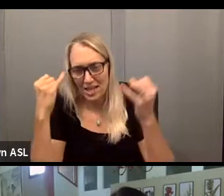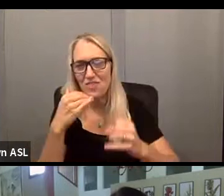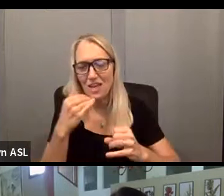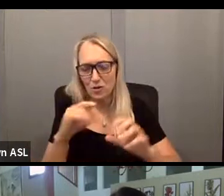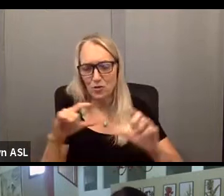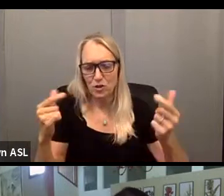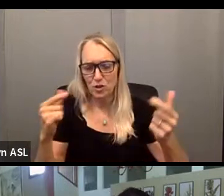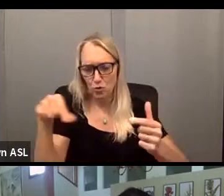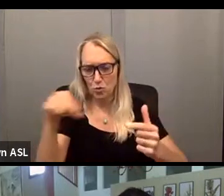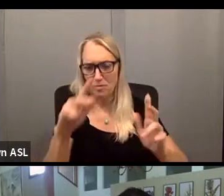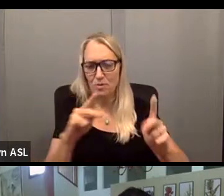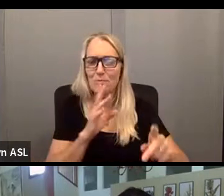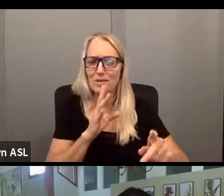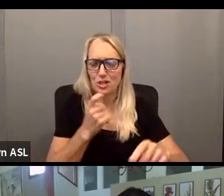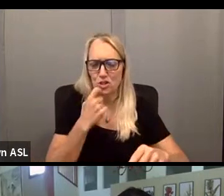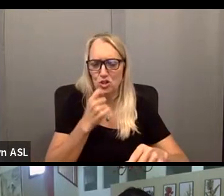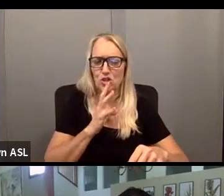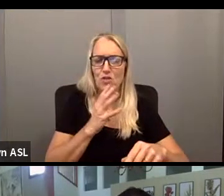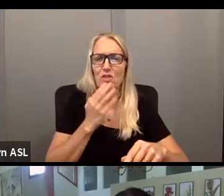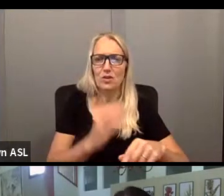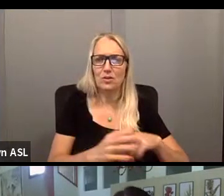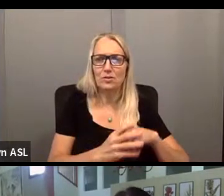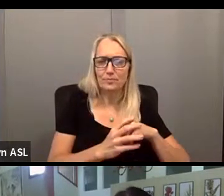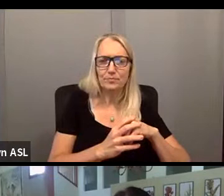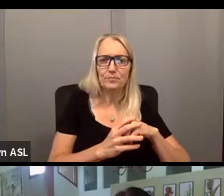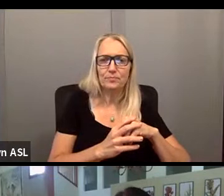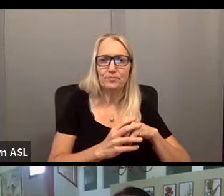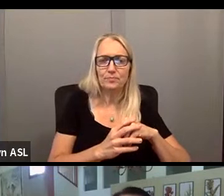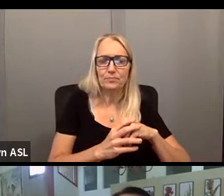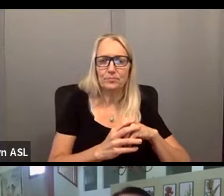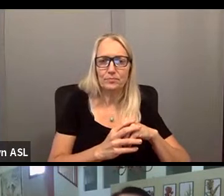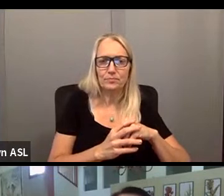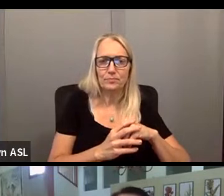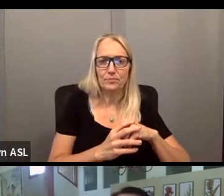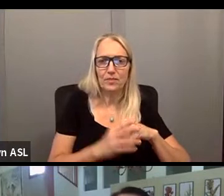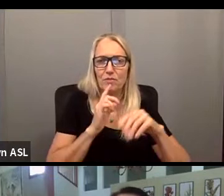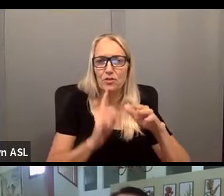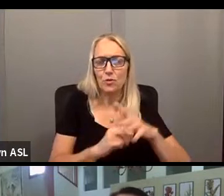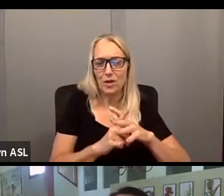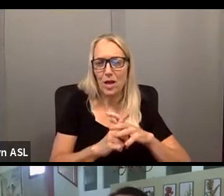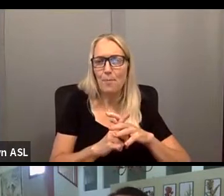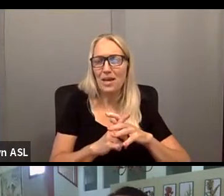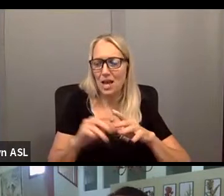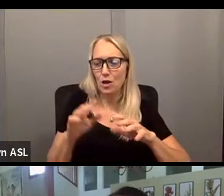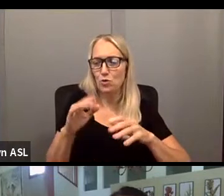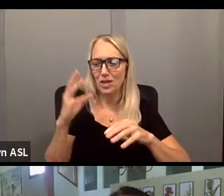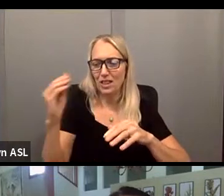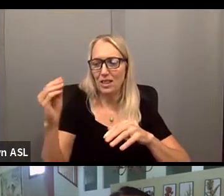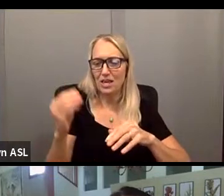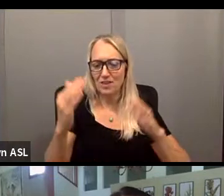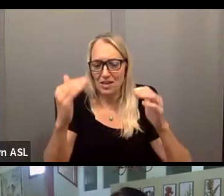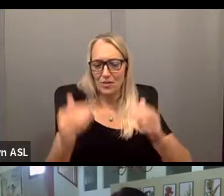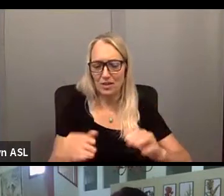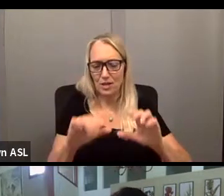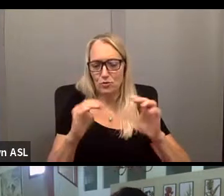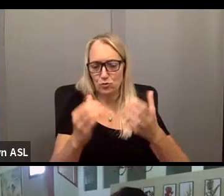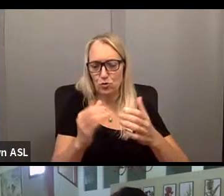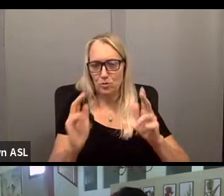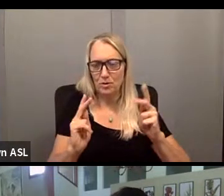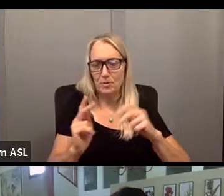understand what's going on in your communities. So thank you for being here. You're excused. Sean, if you would call the next panel, please.